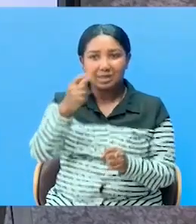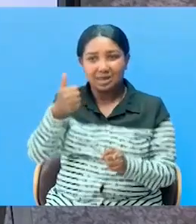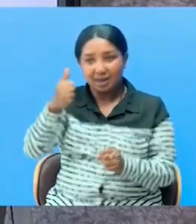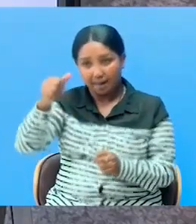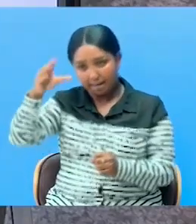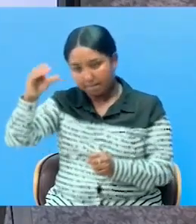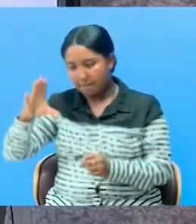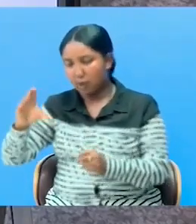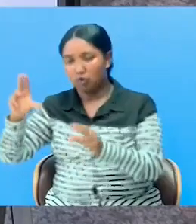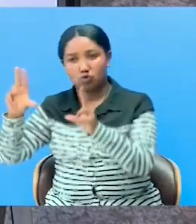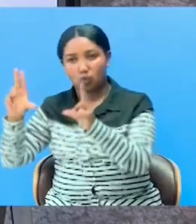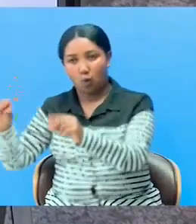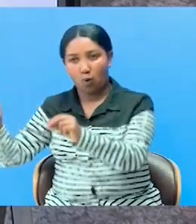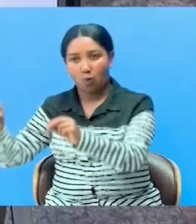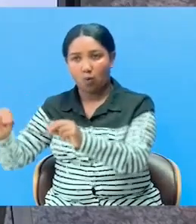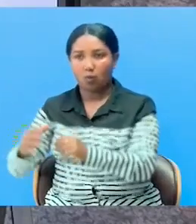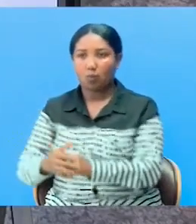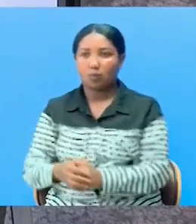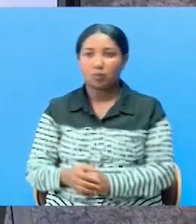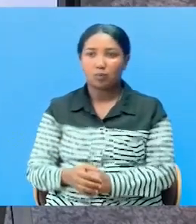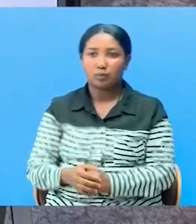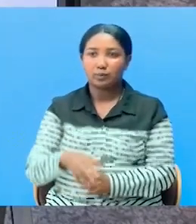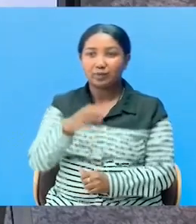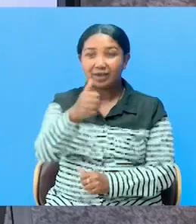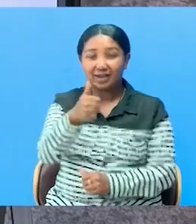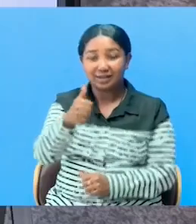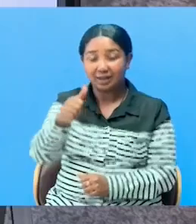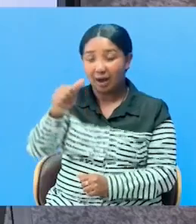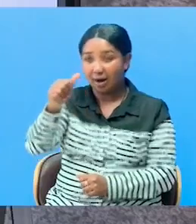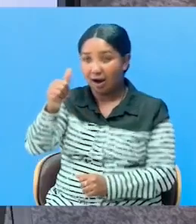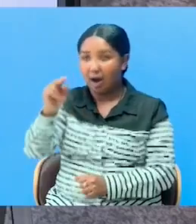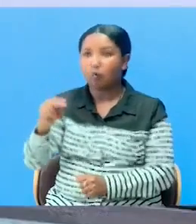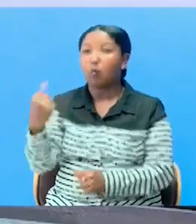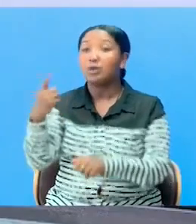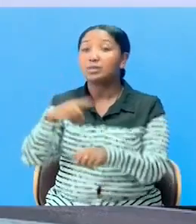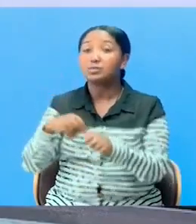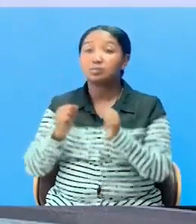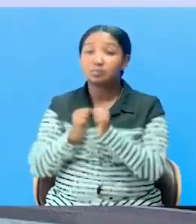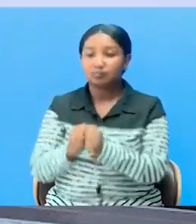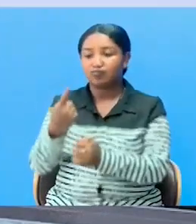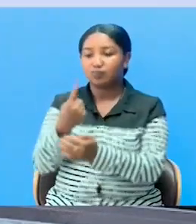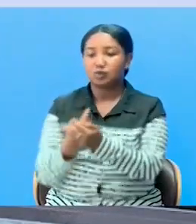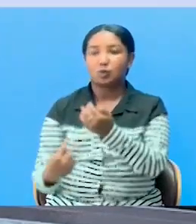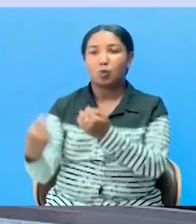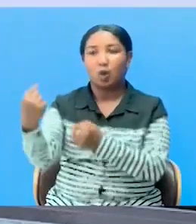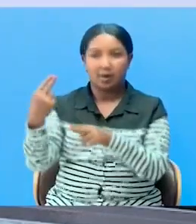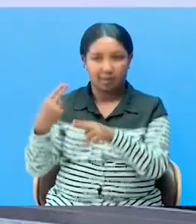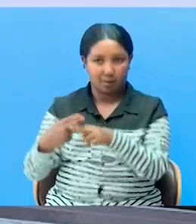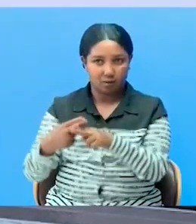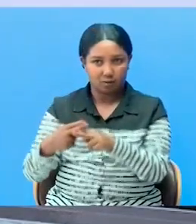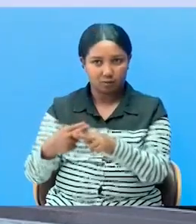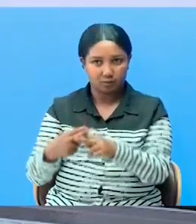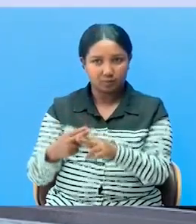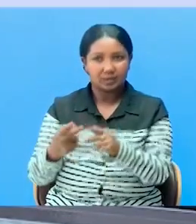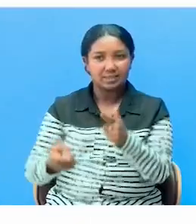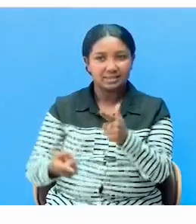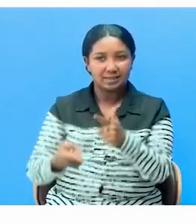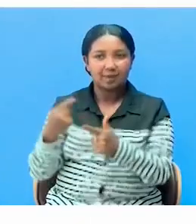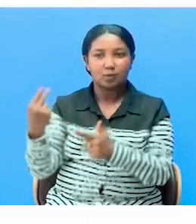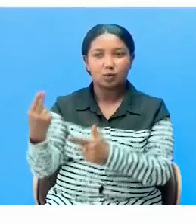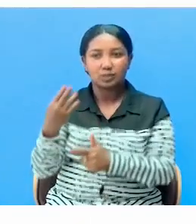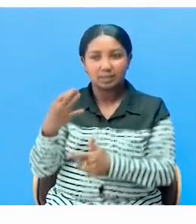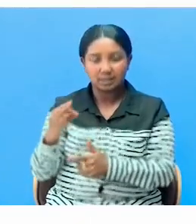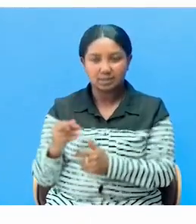plural. But the indefinite article a and an is always go with a singular noun. The second use